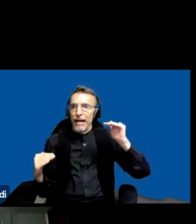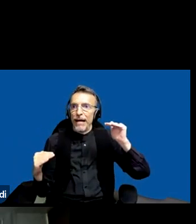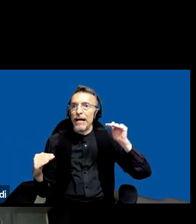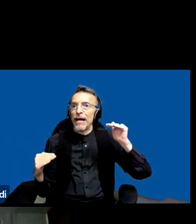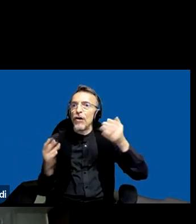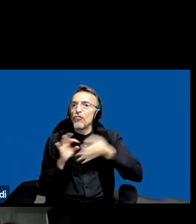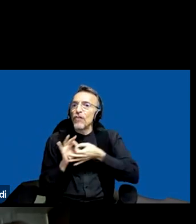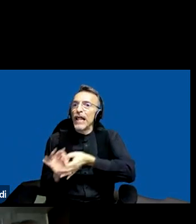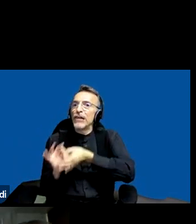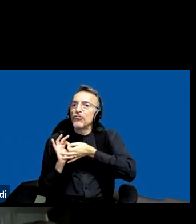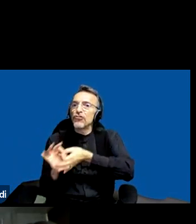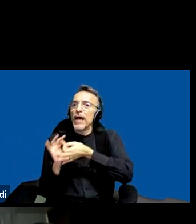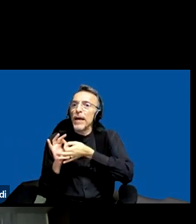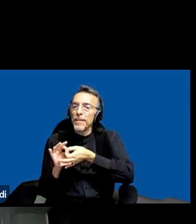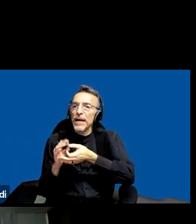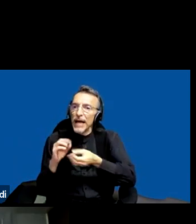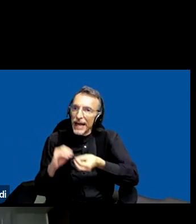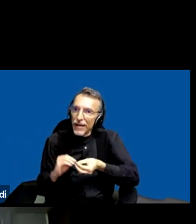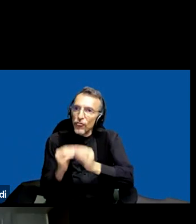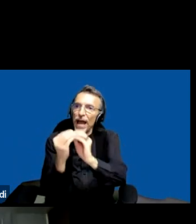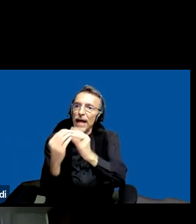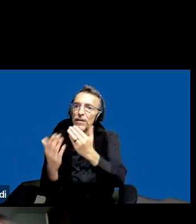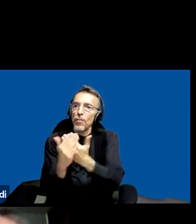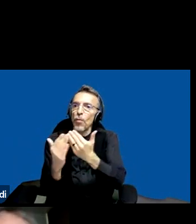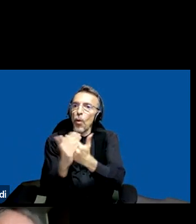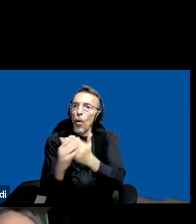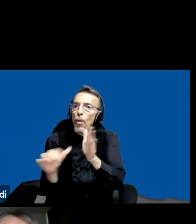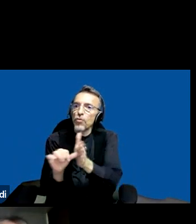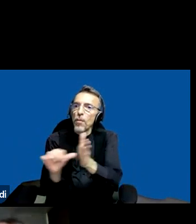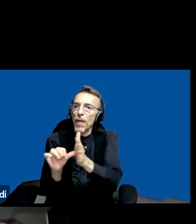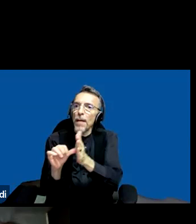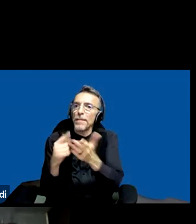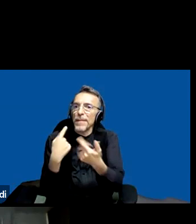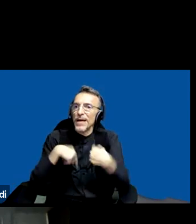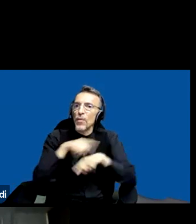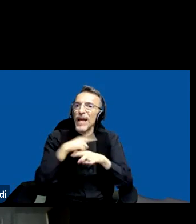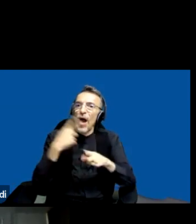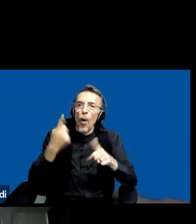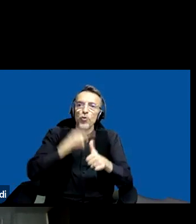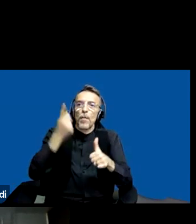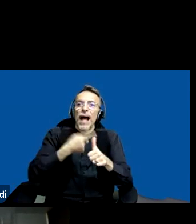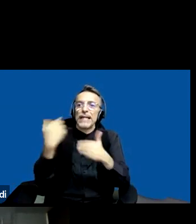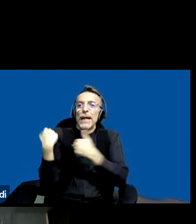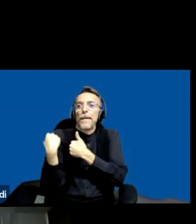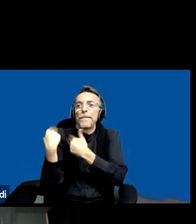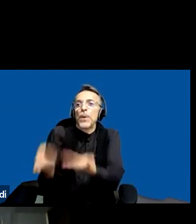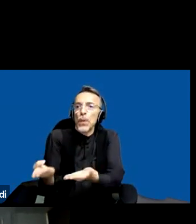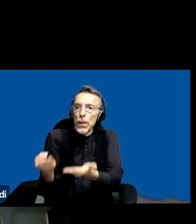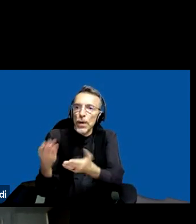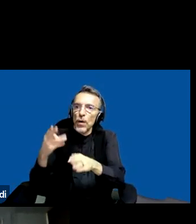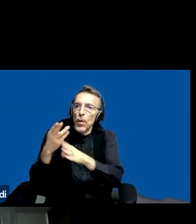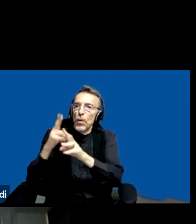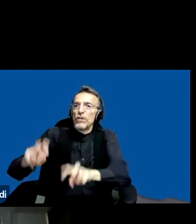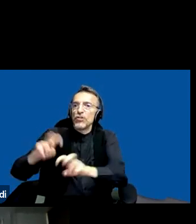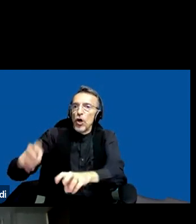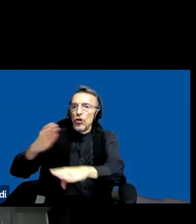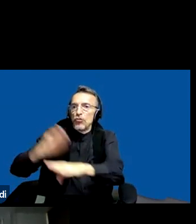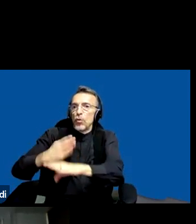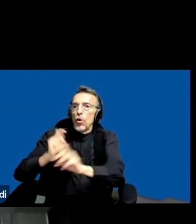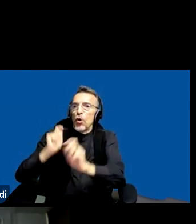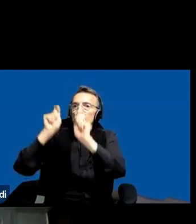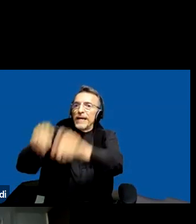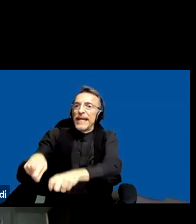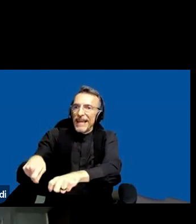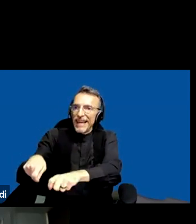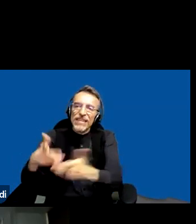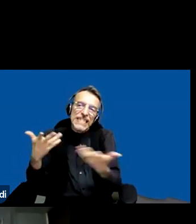producing more problems in terms of those areas. On the issue of, or the question of a kind of switch